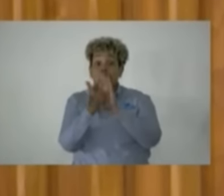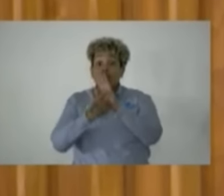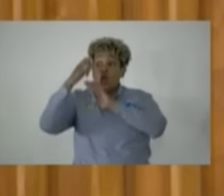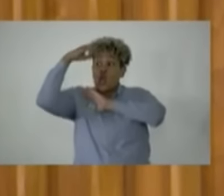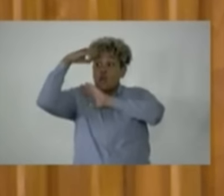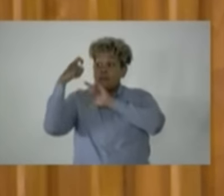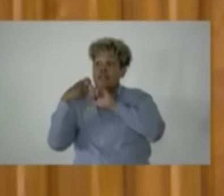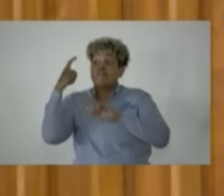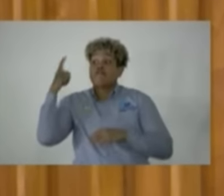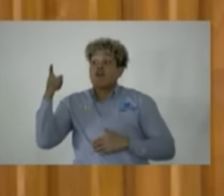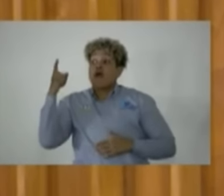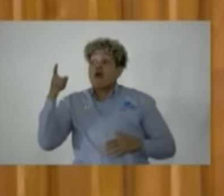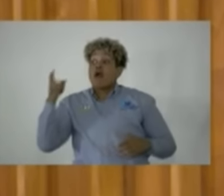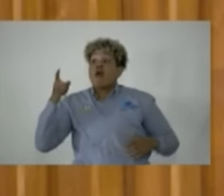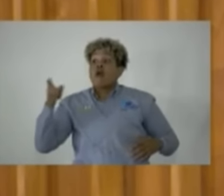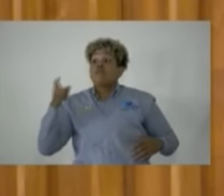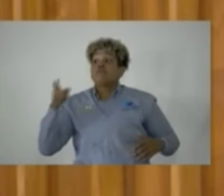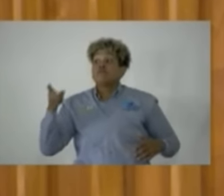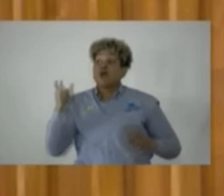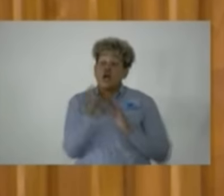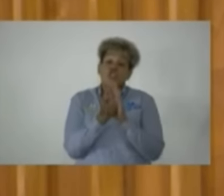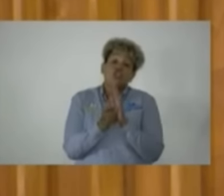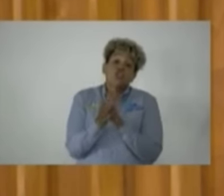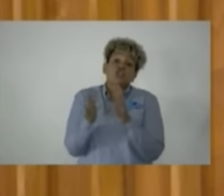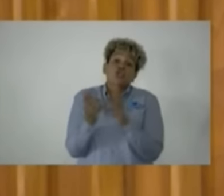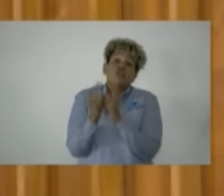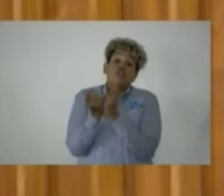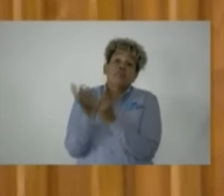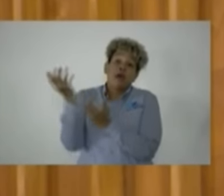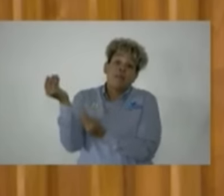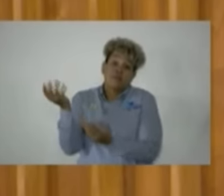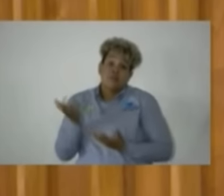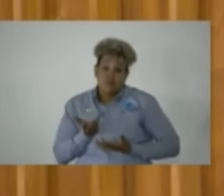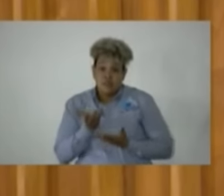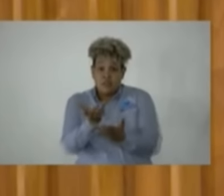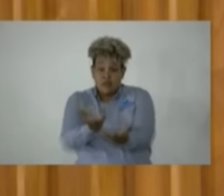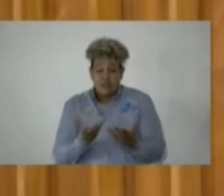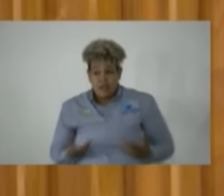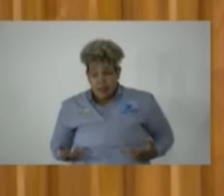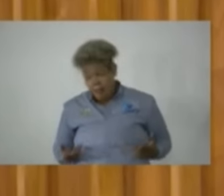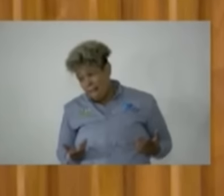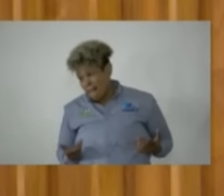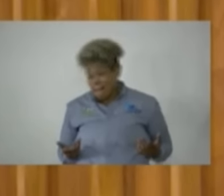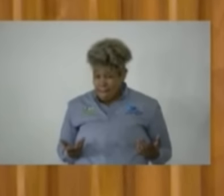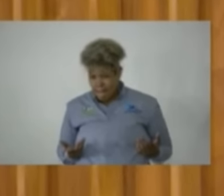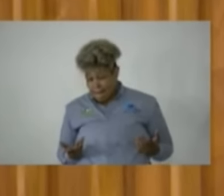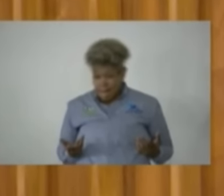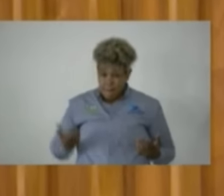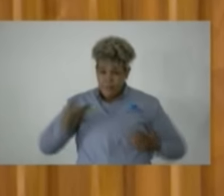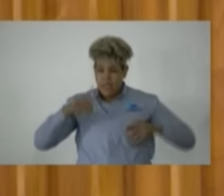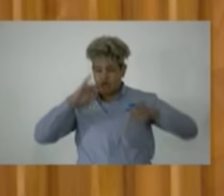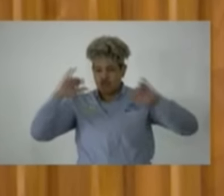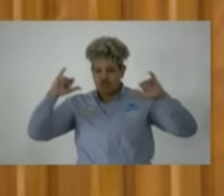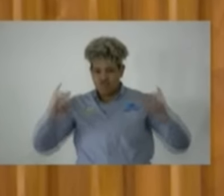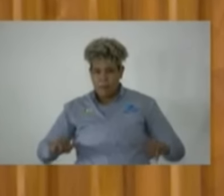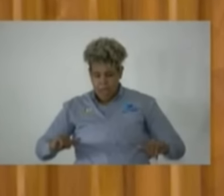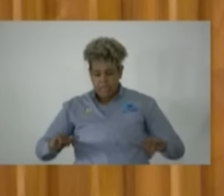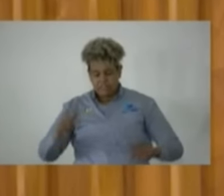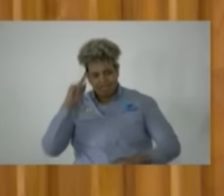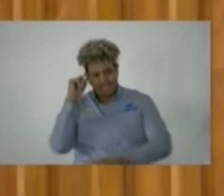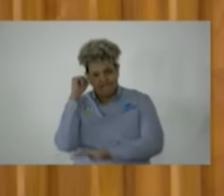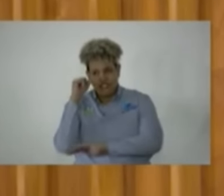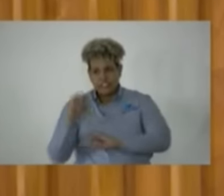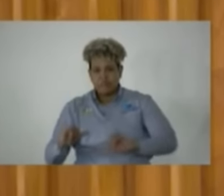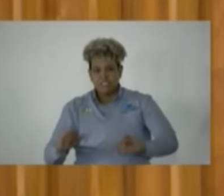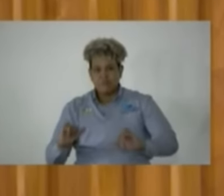opinion from the Attorney General's chamber, I remain in the